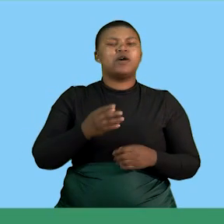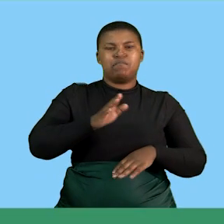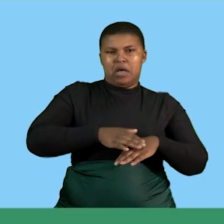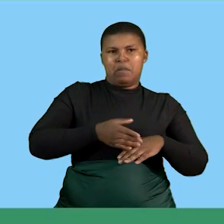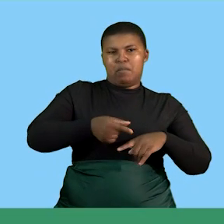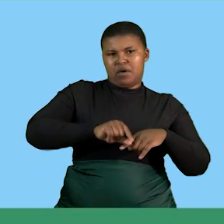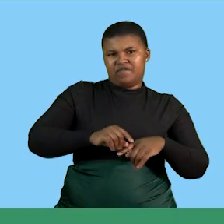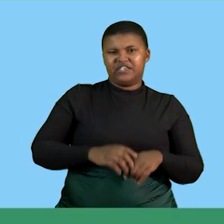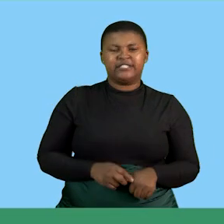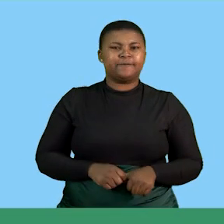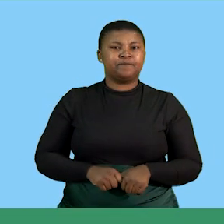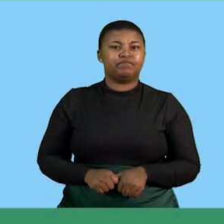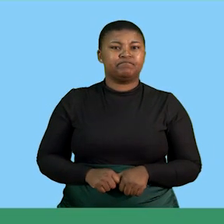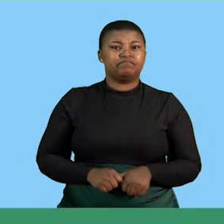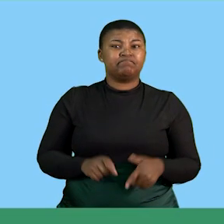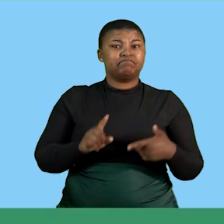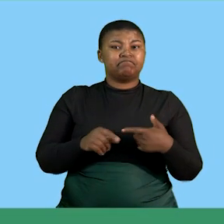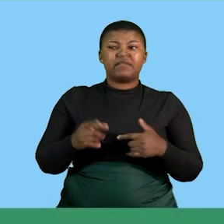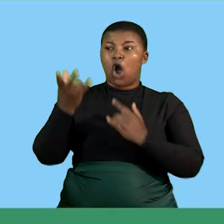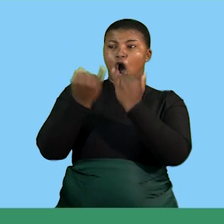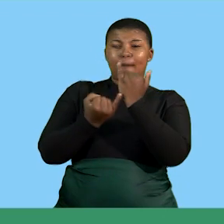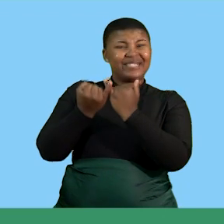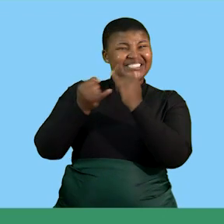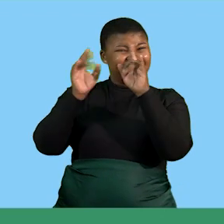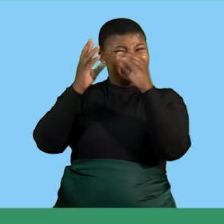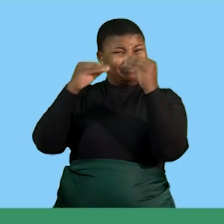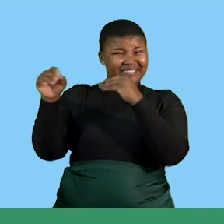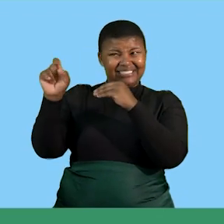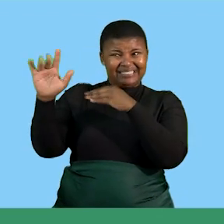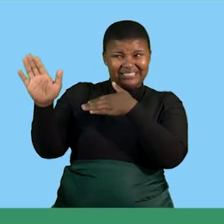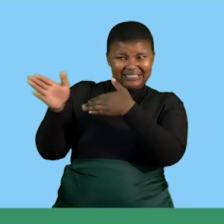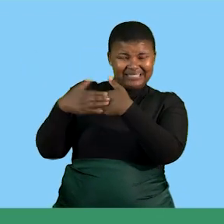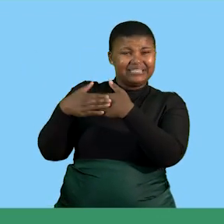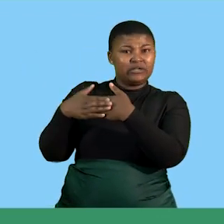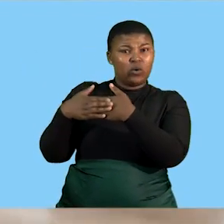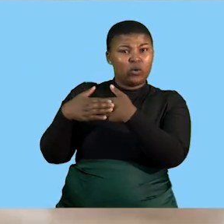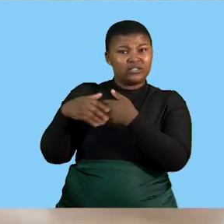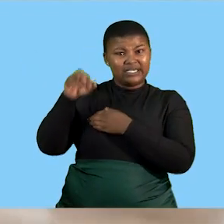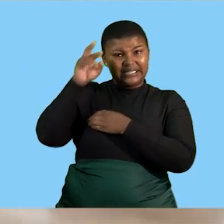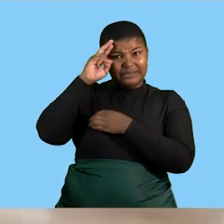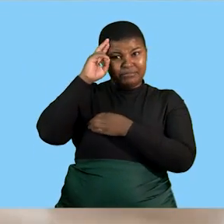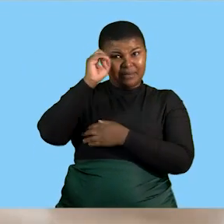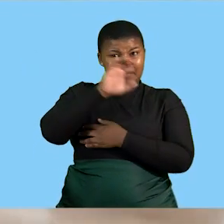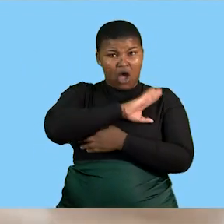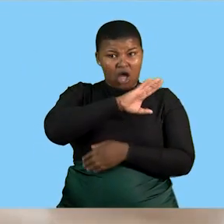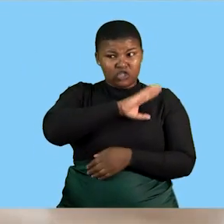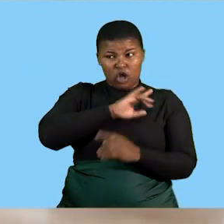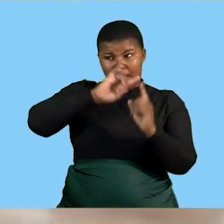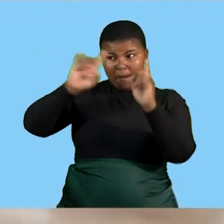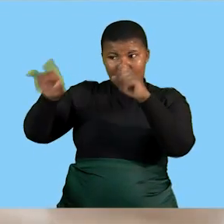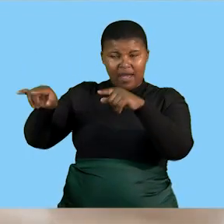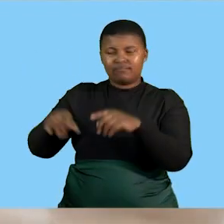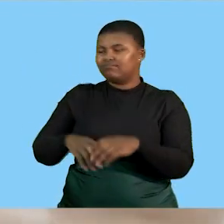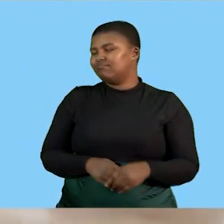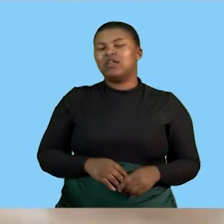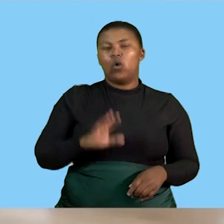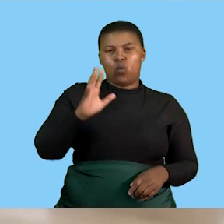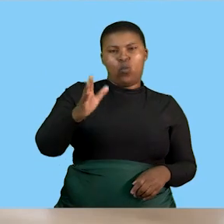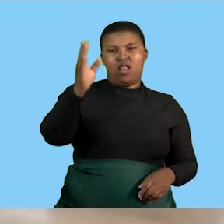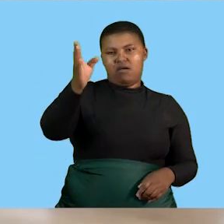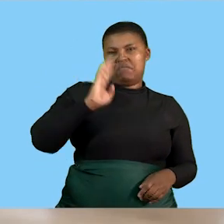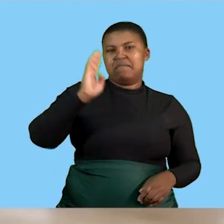allies. So let's continue by looking at the opportunities and the threats that can be found